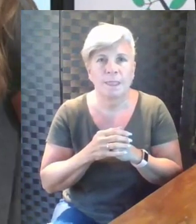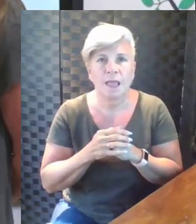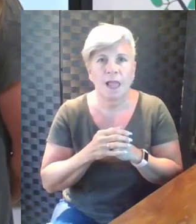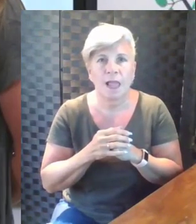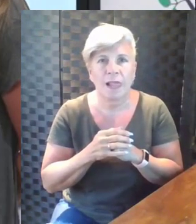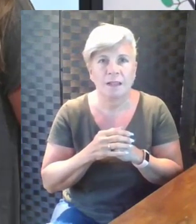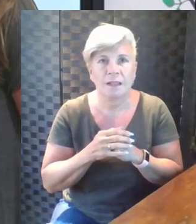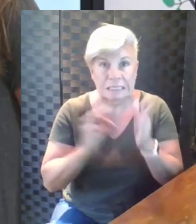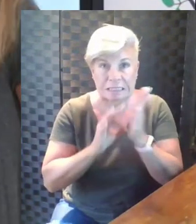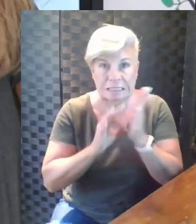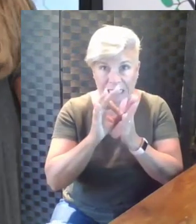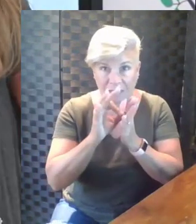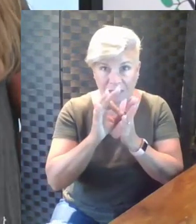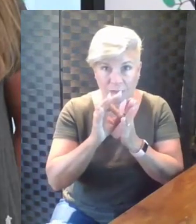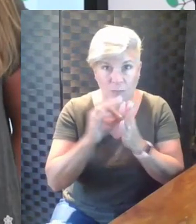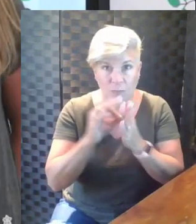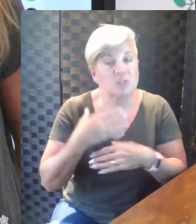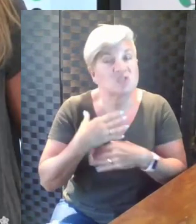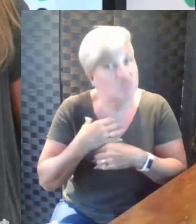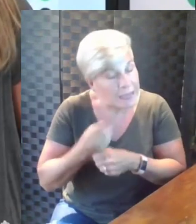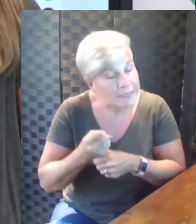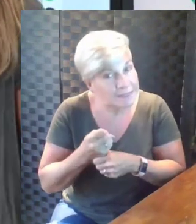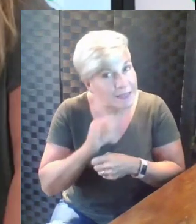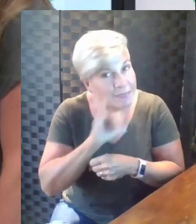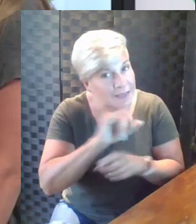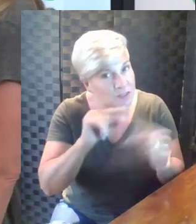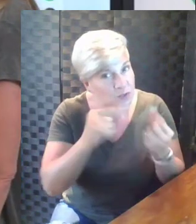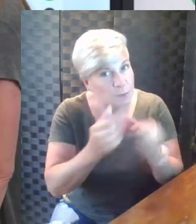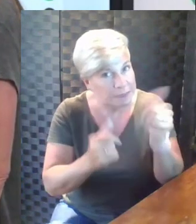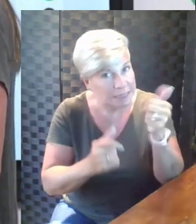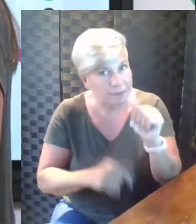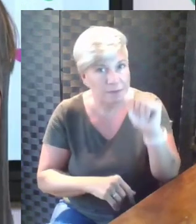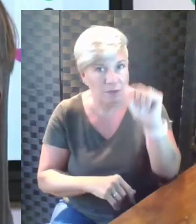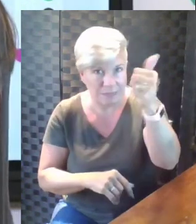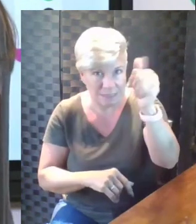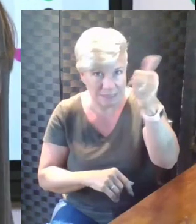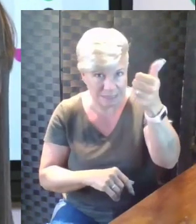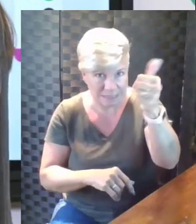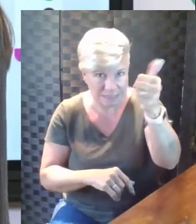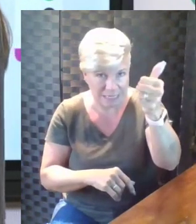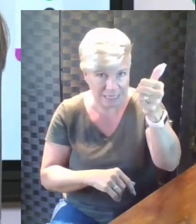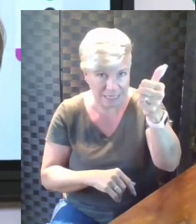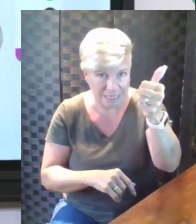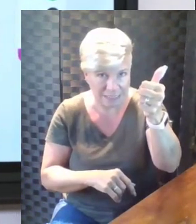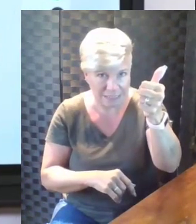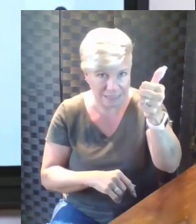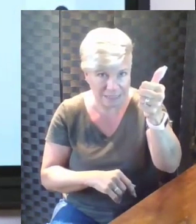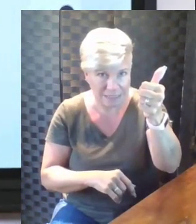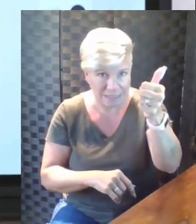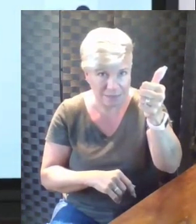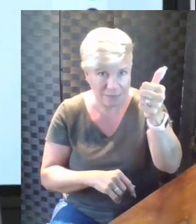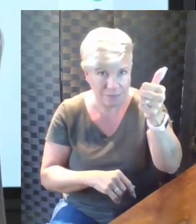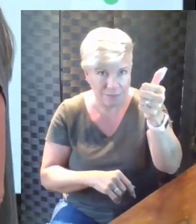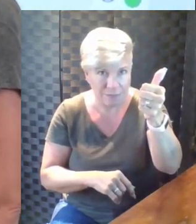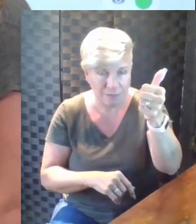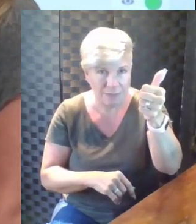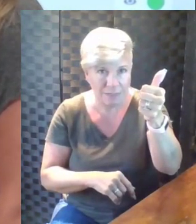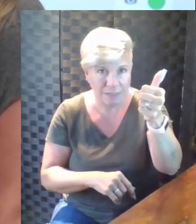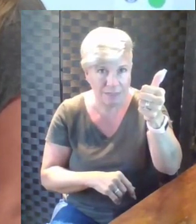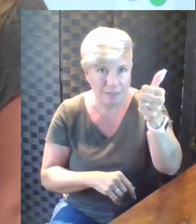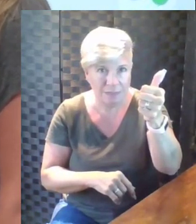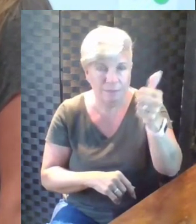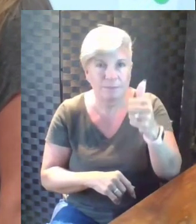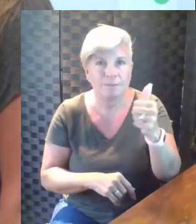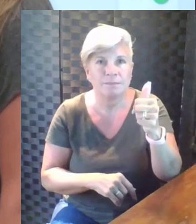Now, let's count this, and we're going to trust that that's a group of 10. So this is 1, 10. So I'm going to actually write the